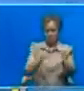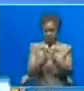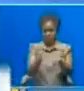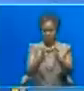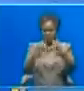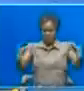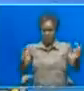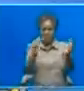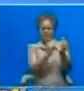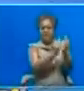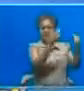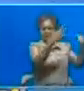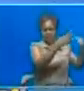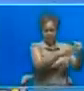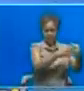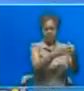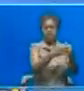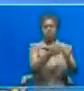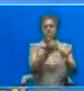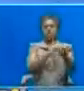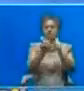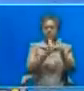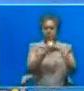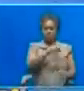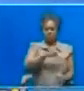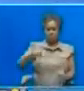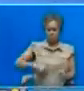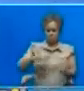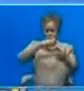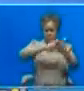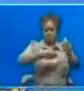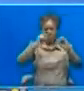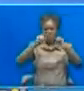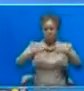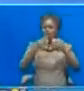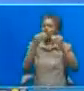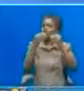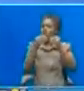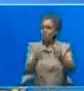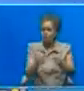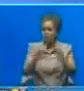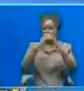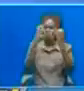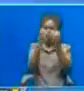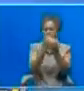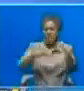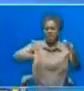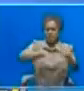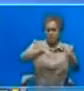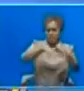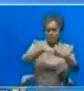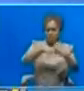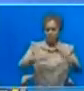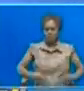expanded 18 teams league and the Super Sport contractual agreement, rather, will be sorted out by the World Football Governing Body.